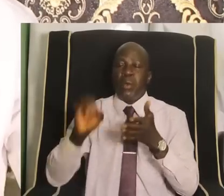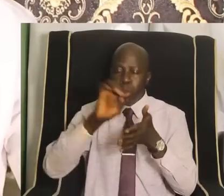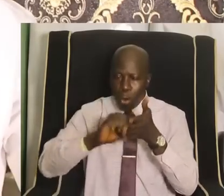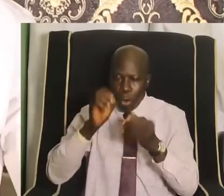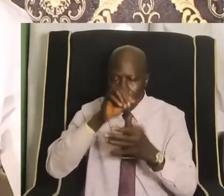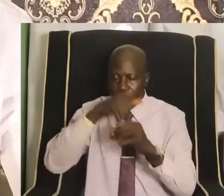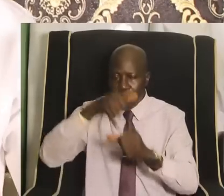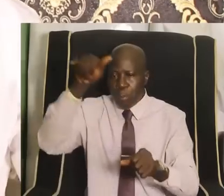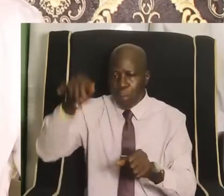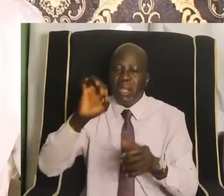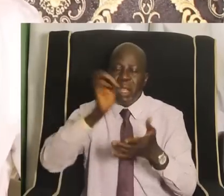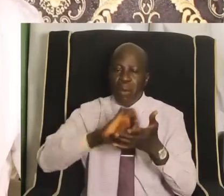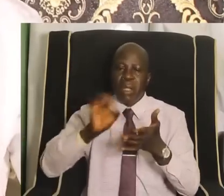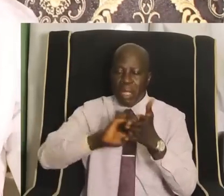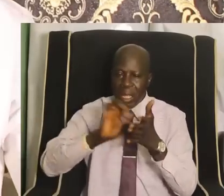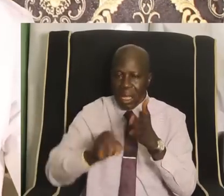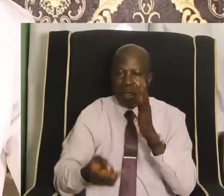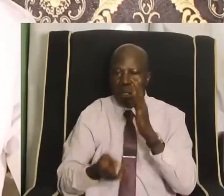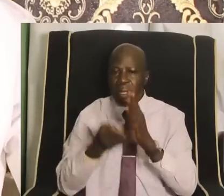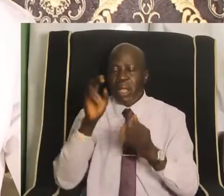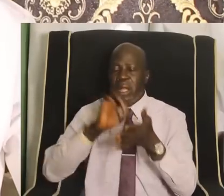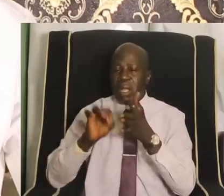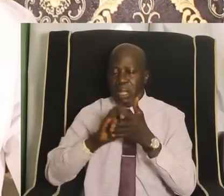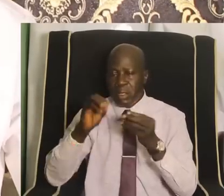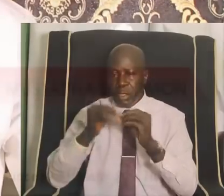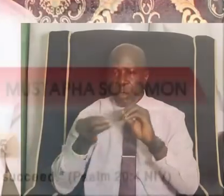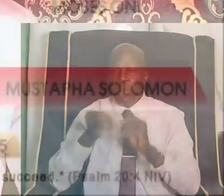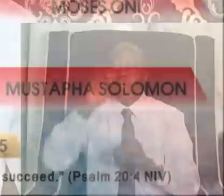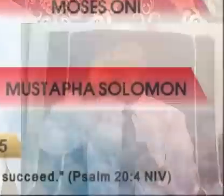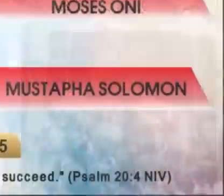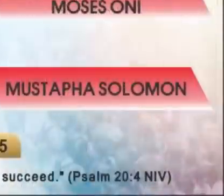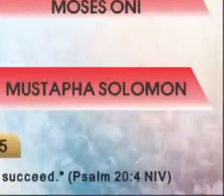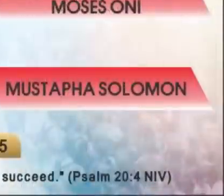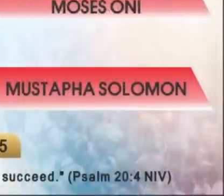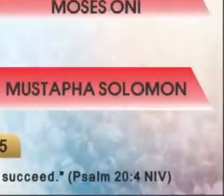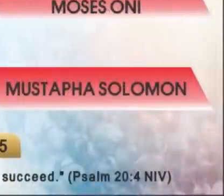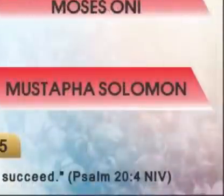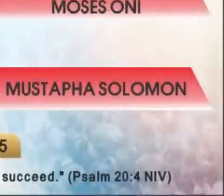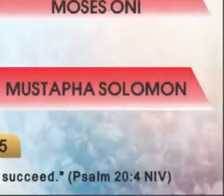account number. If you don't have the account number,